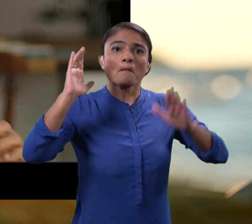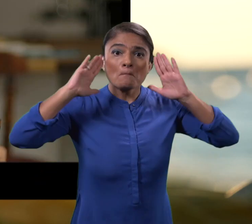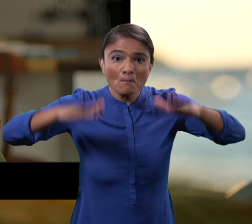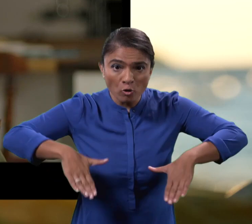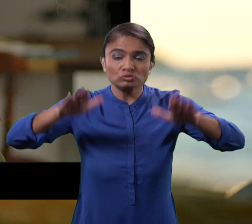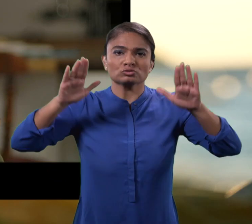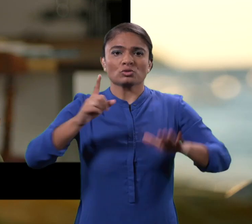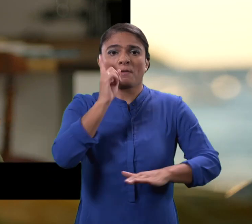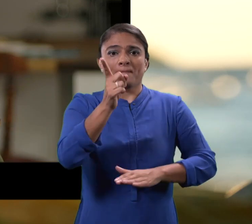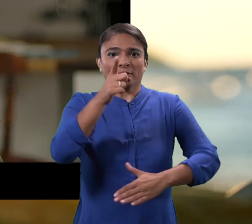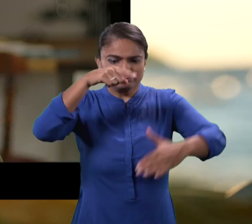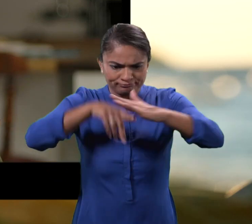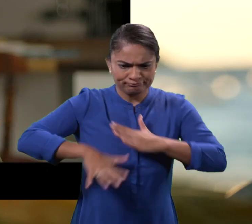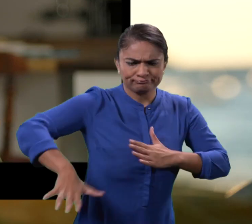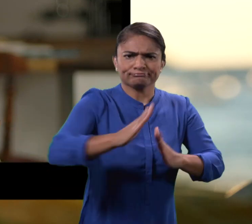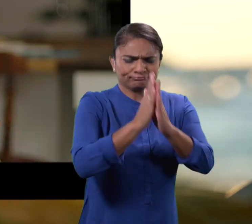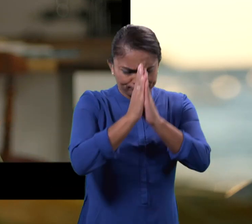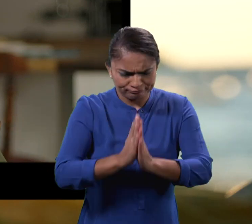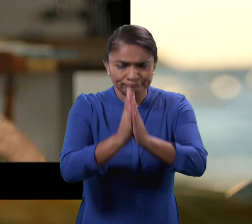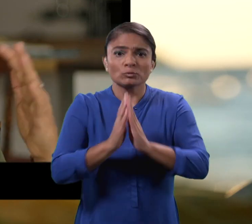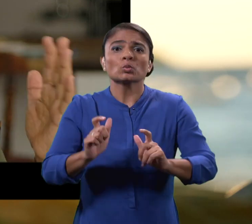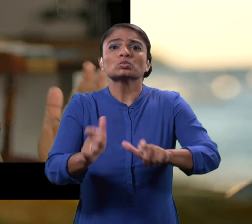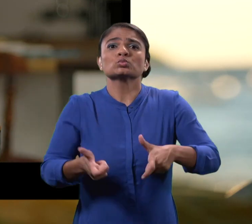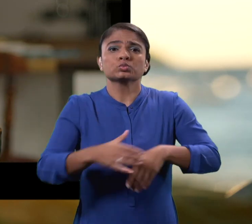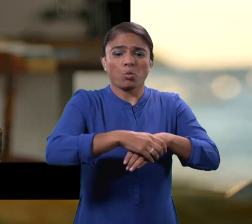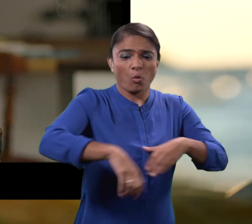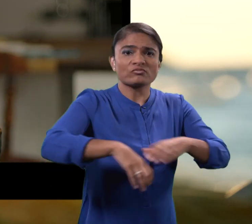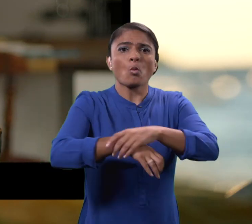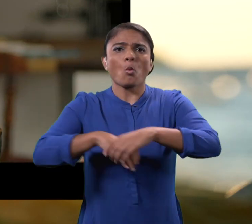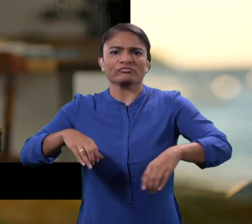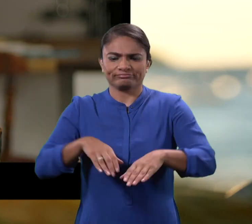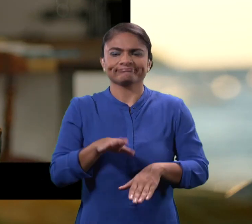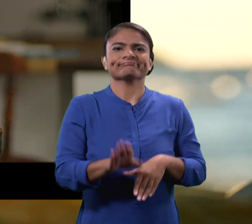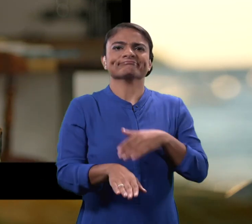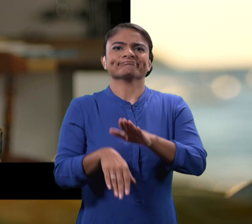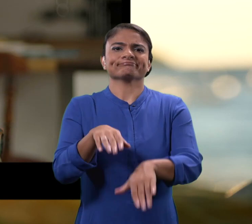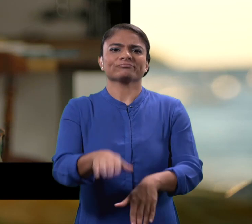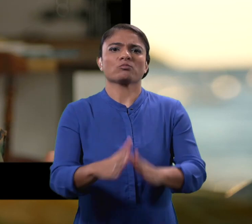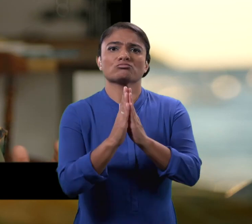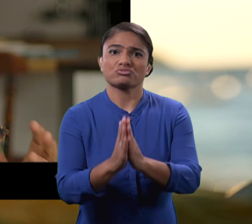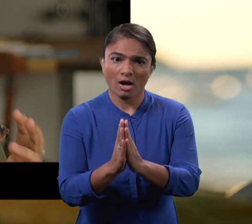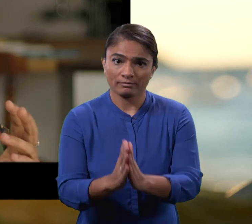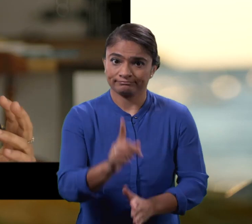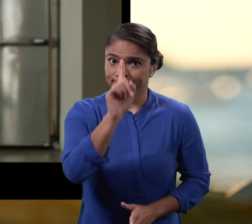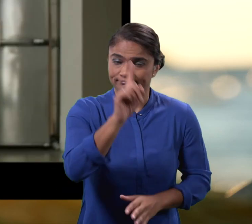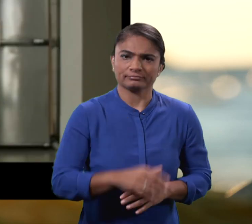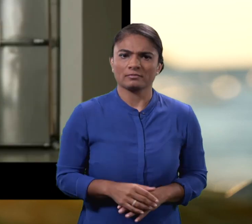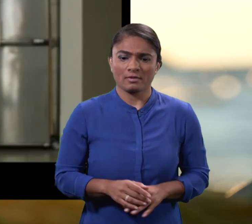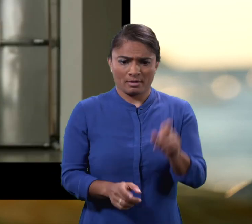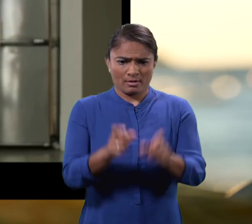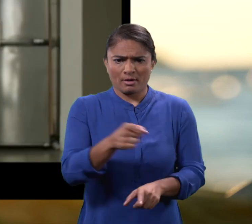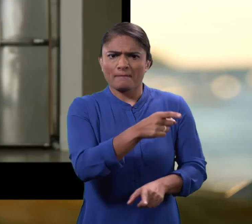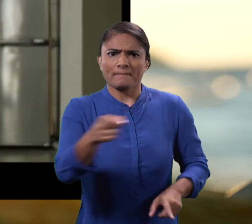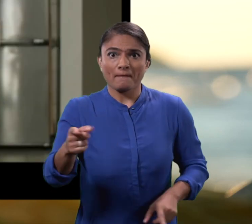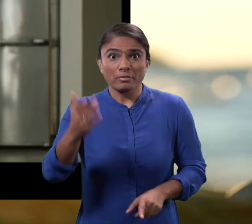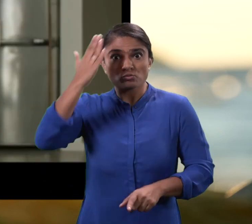mosque, we need to, because you do the ablution and then you need to remove your shoes and then get onto the carpet to pray. And there